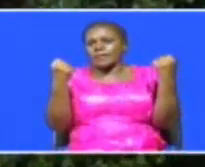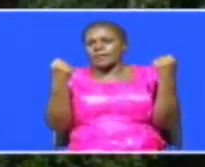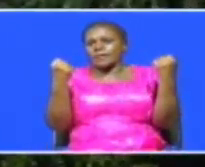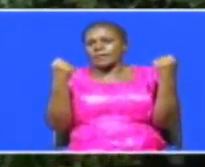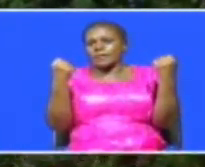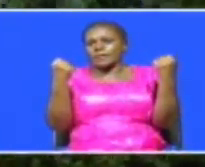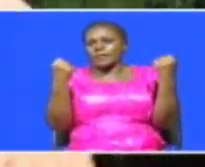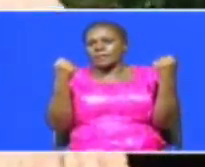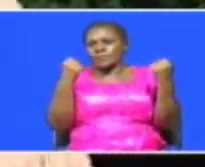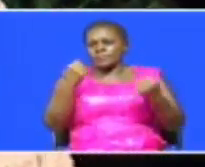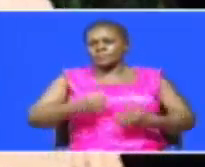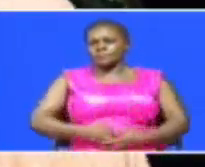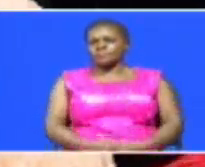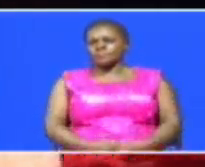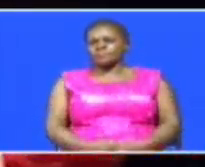Njeri!